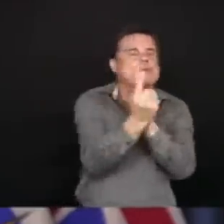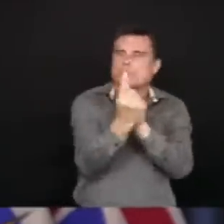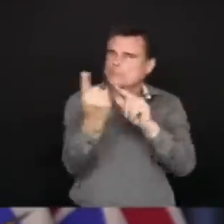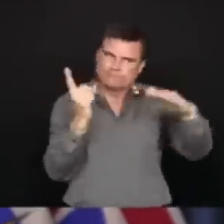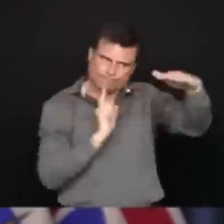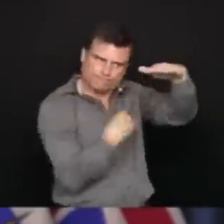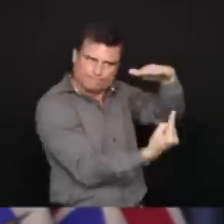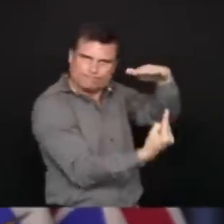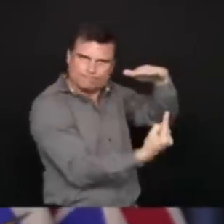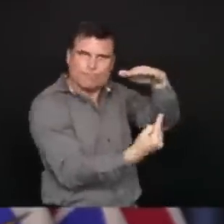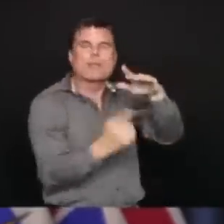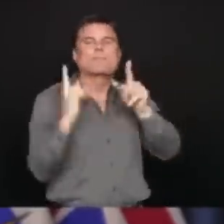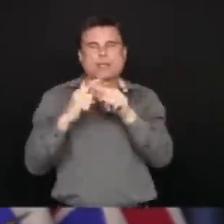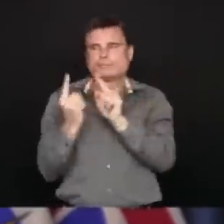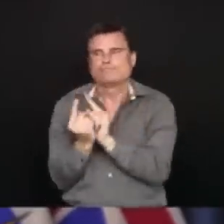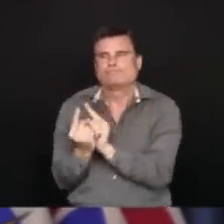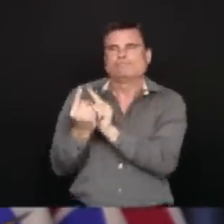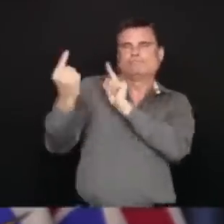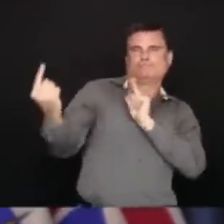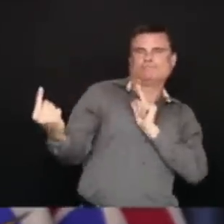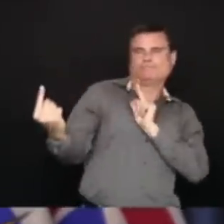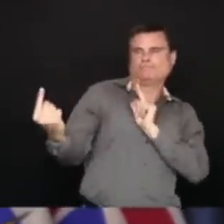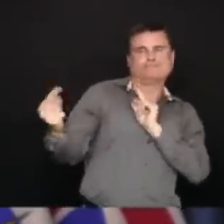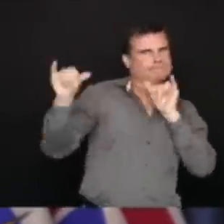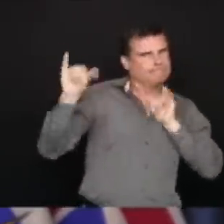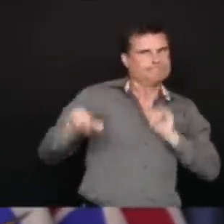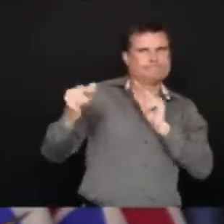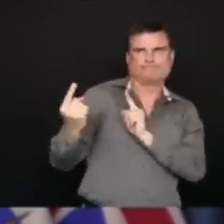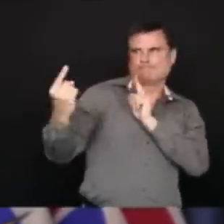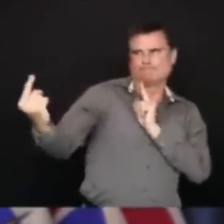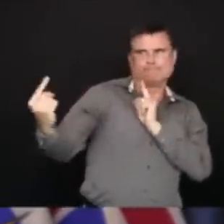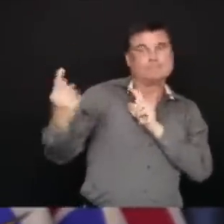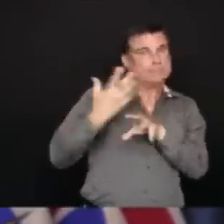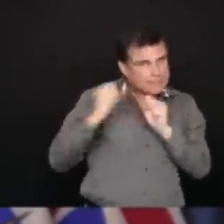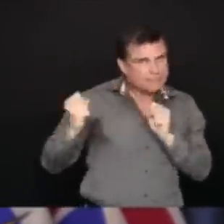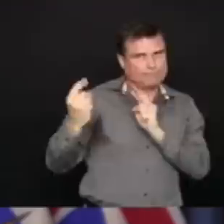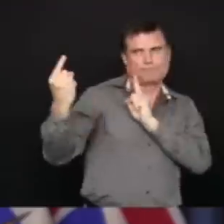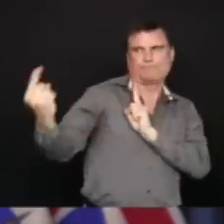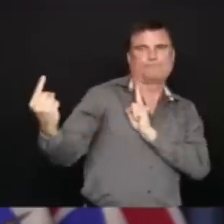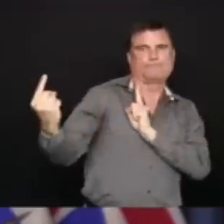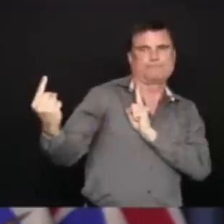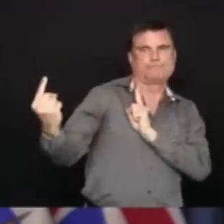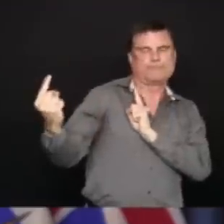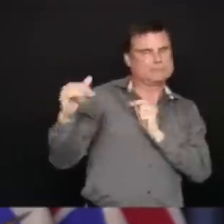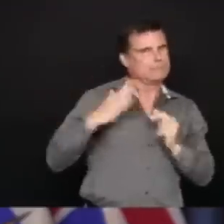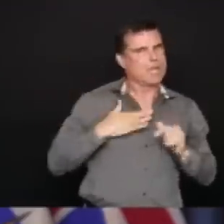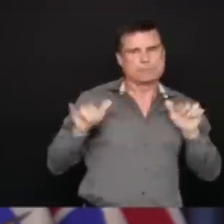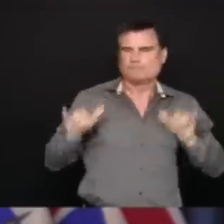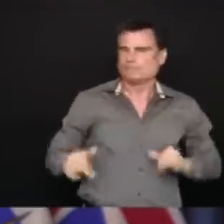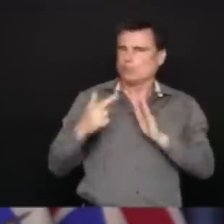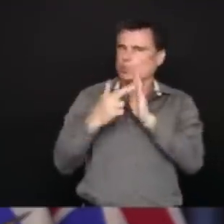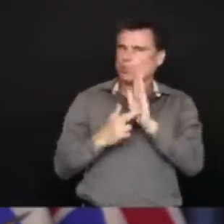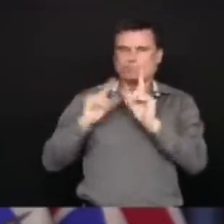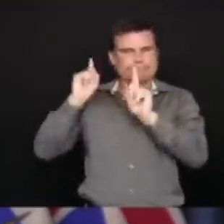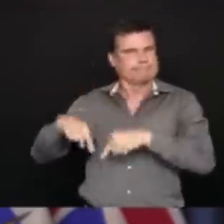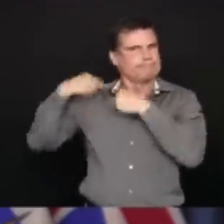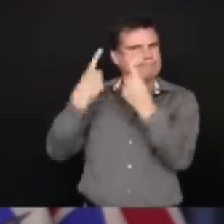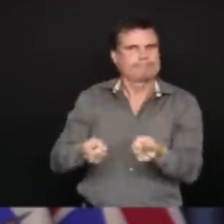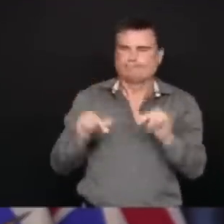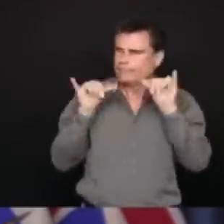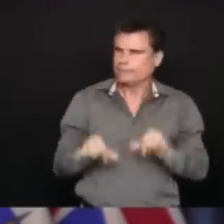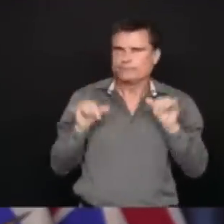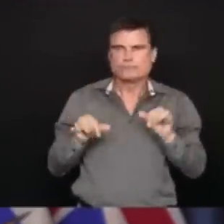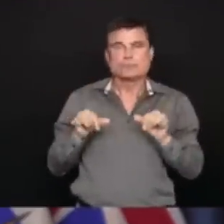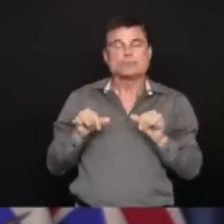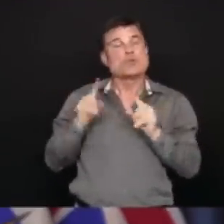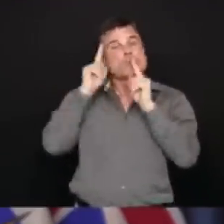people so that we can continue to not only bend this curve, but make sure that we're not transmitting this virus, that